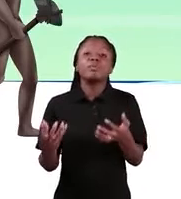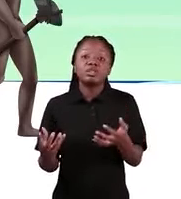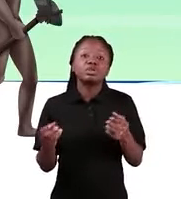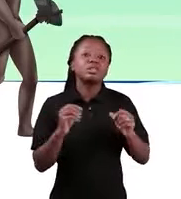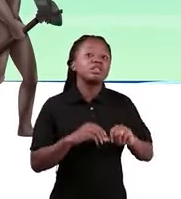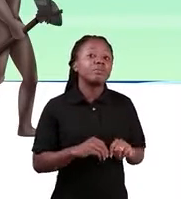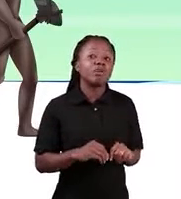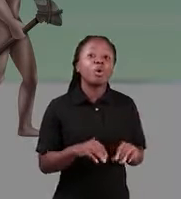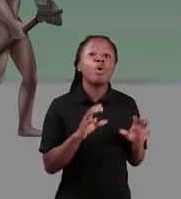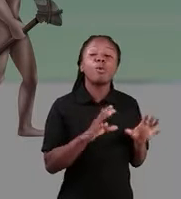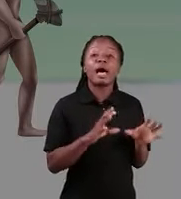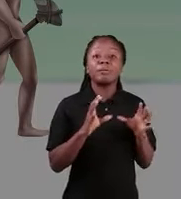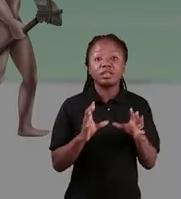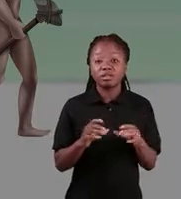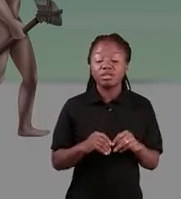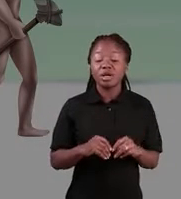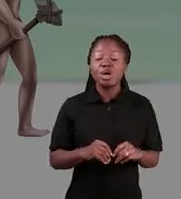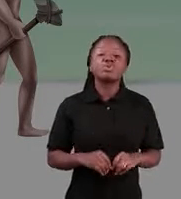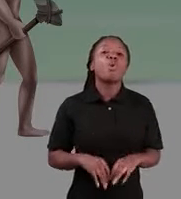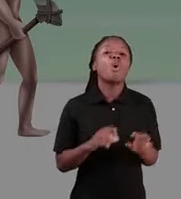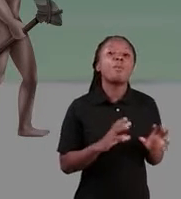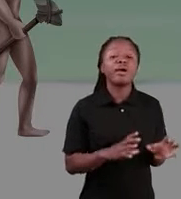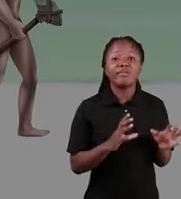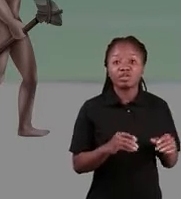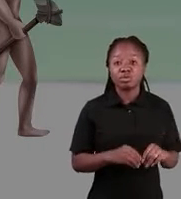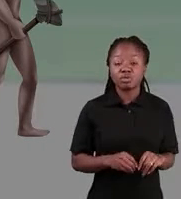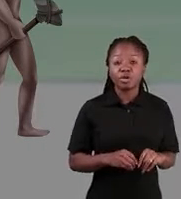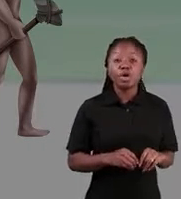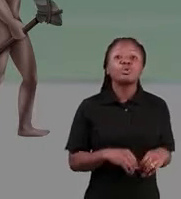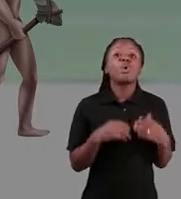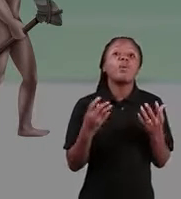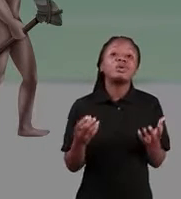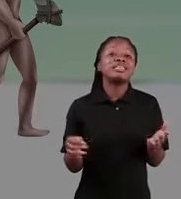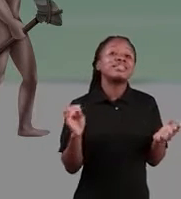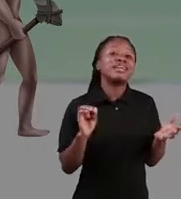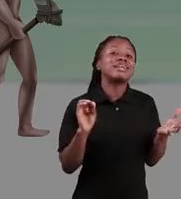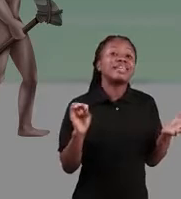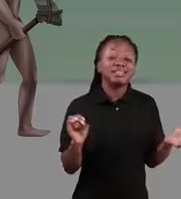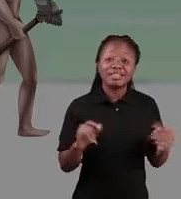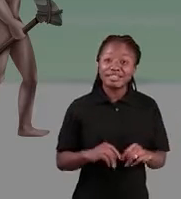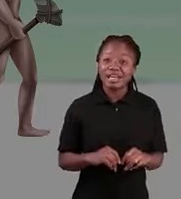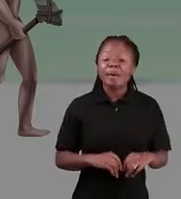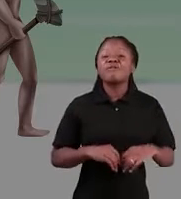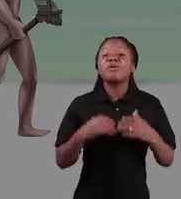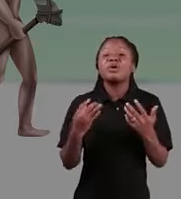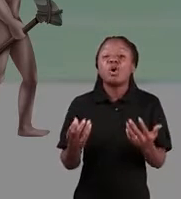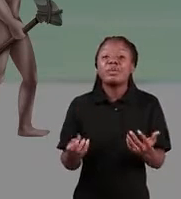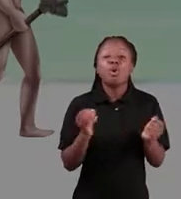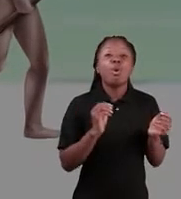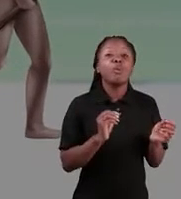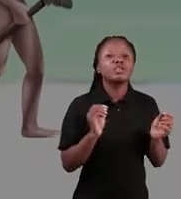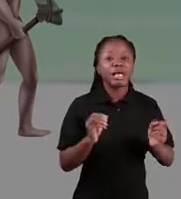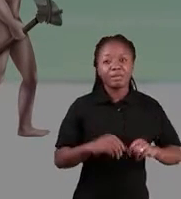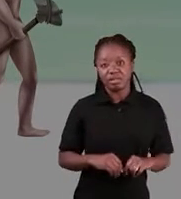see humans straighten up from Homo habilis to Homo erectus to Homo neanderthalensis before